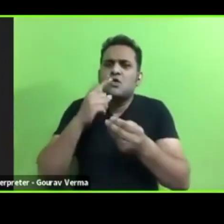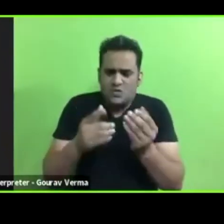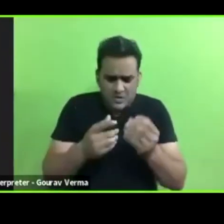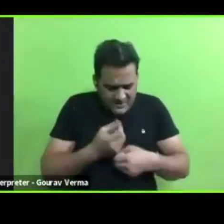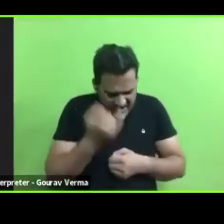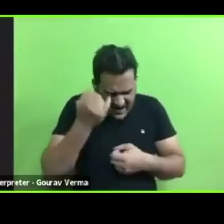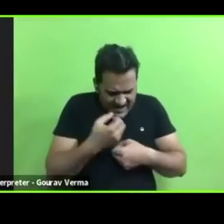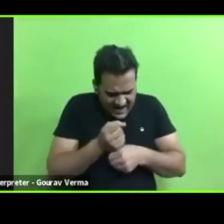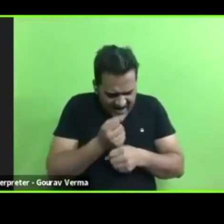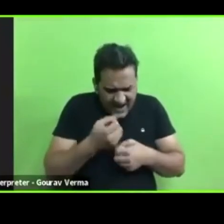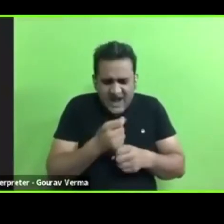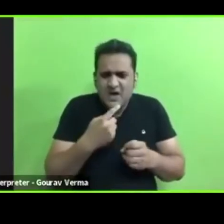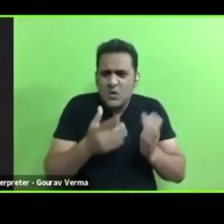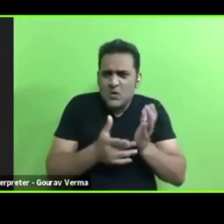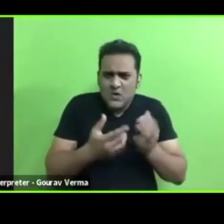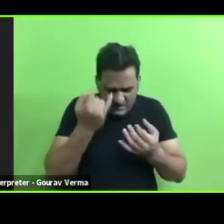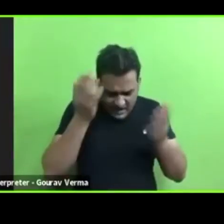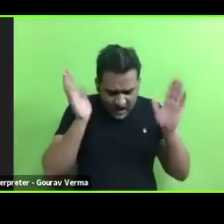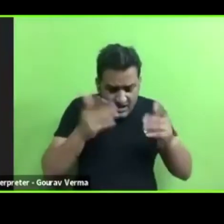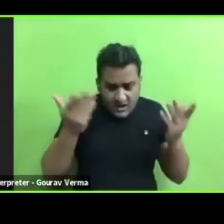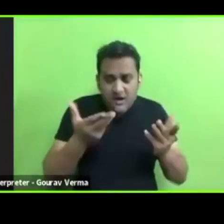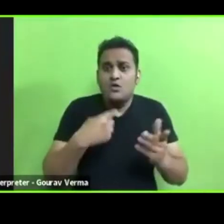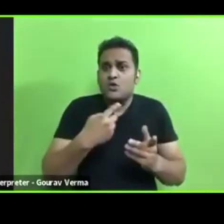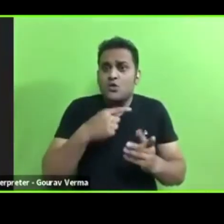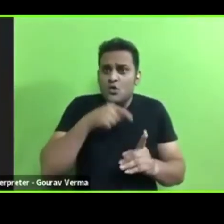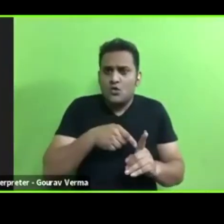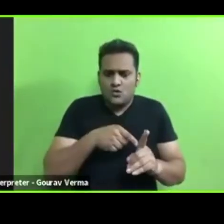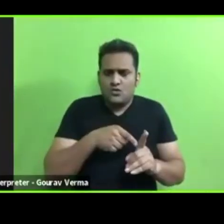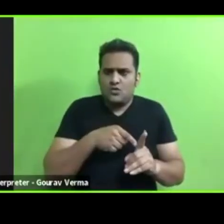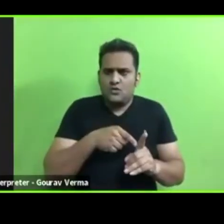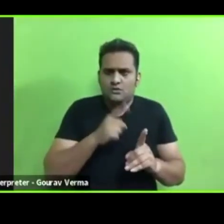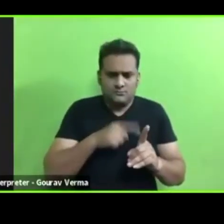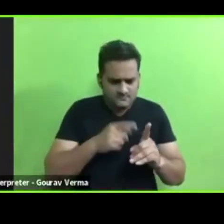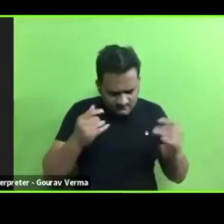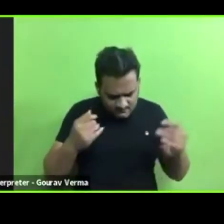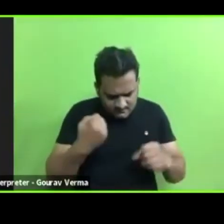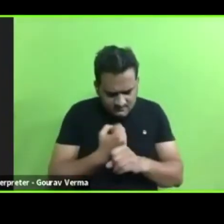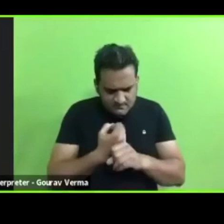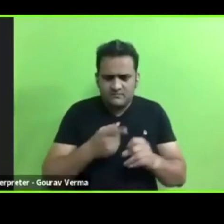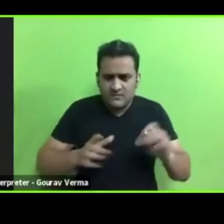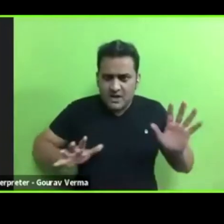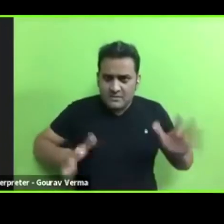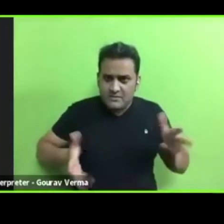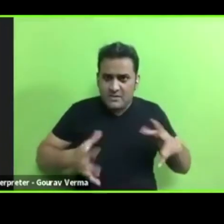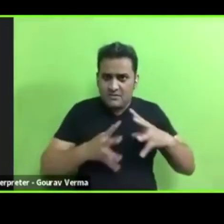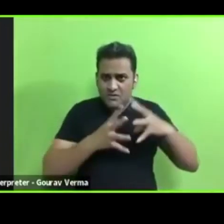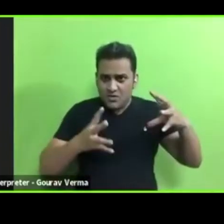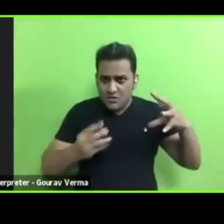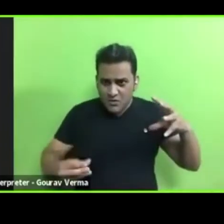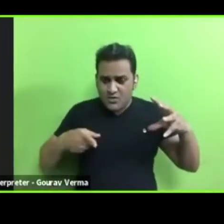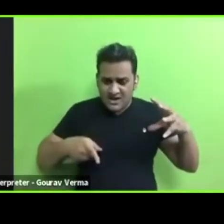the innovator behind? Who is the person who has carried forward traditions of bringing that magic to